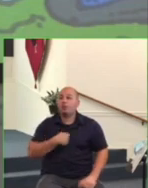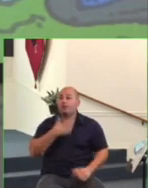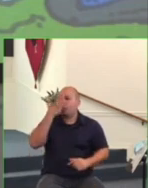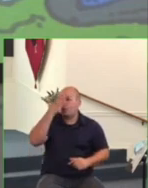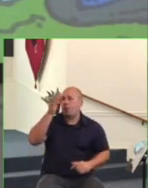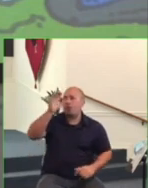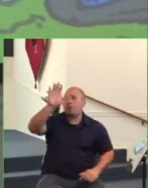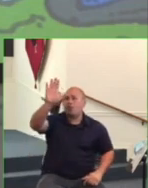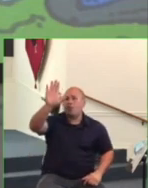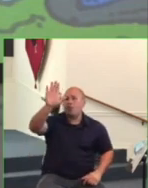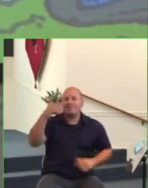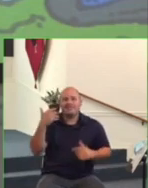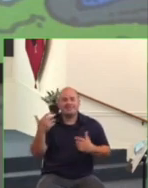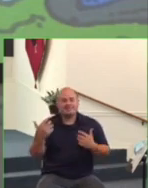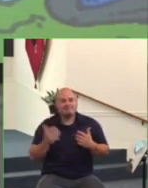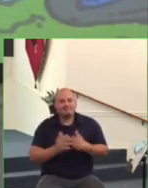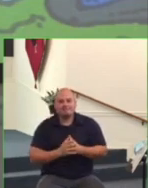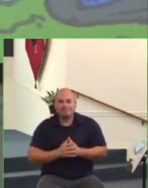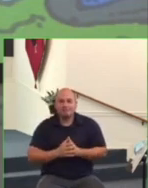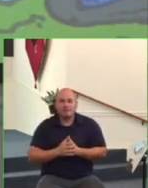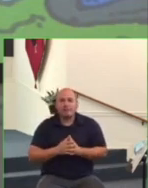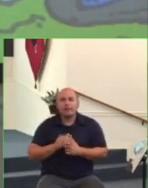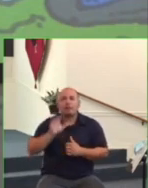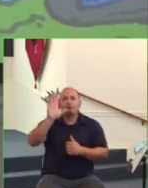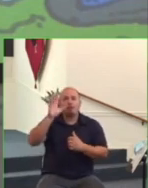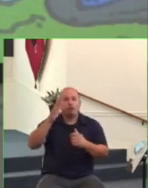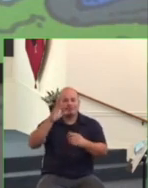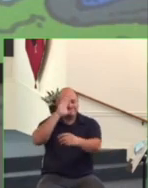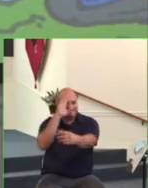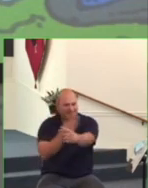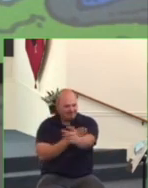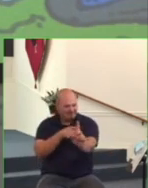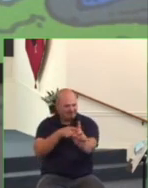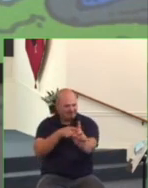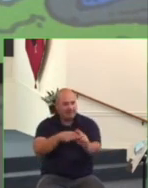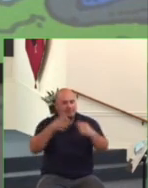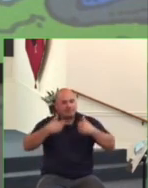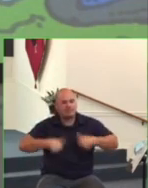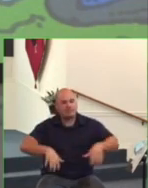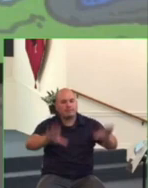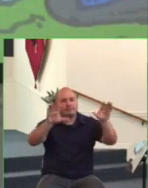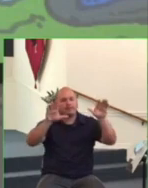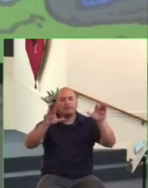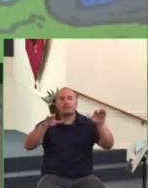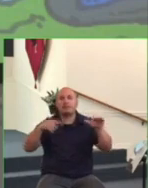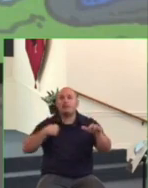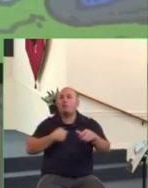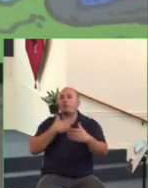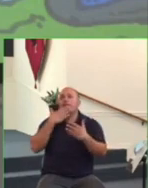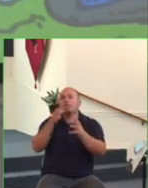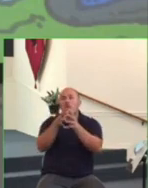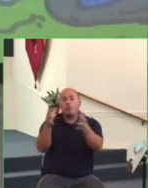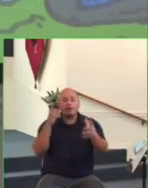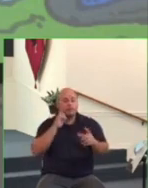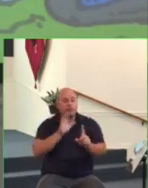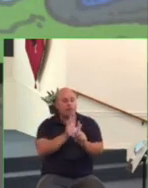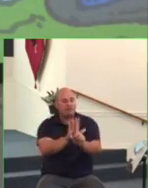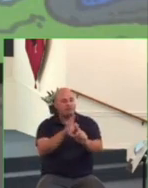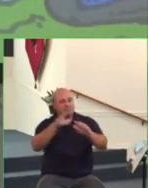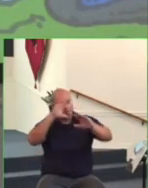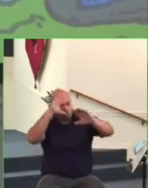us. Thank you for the hope that we have, the hope of eternal life, because you raised Jesus our Lord from the dead. Thank you so much,